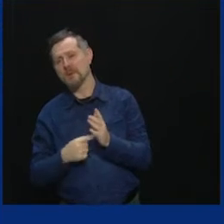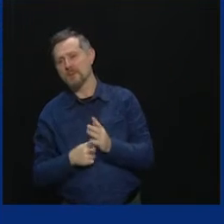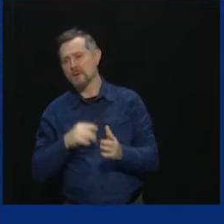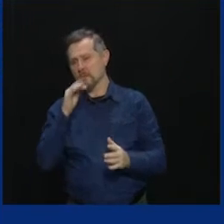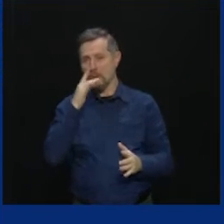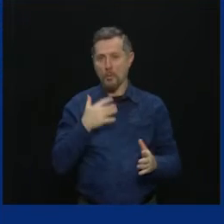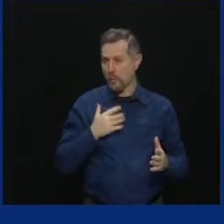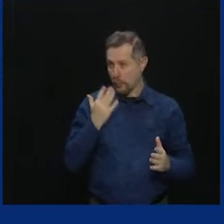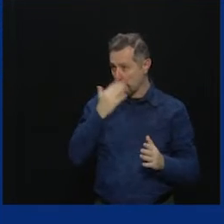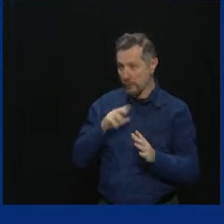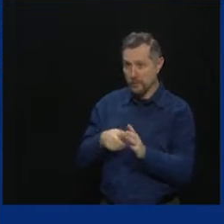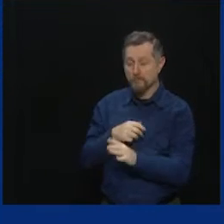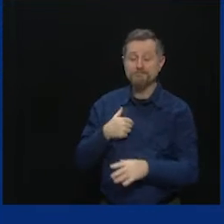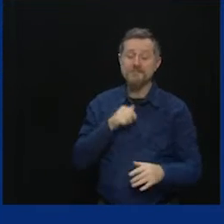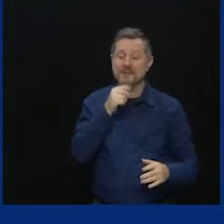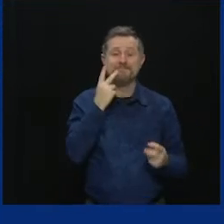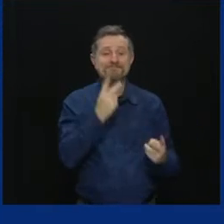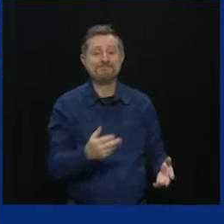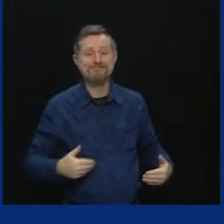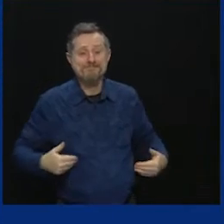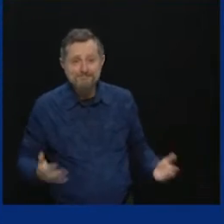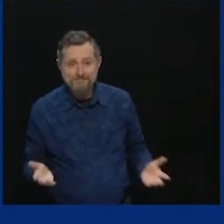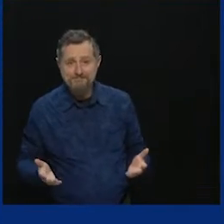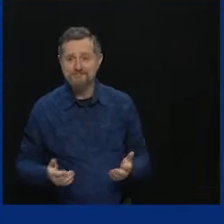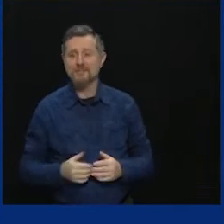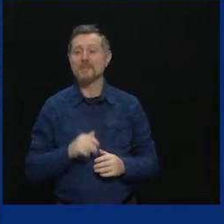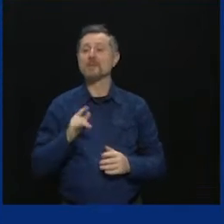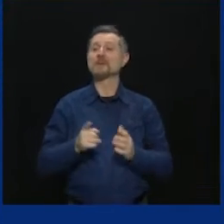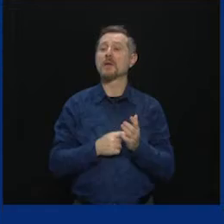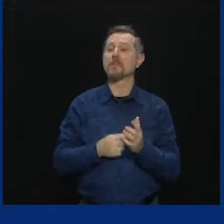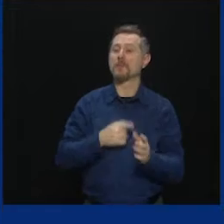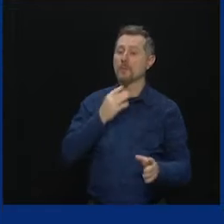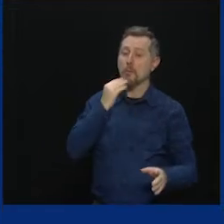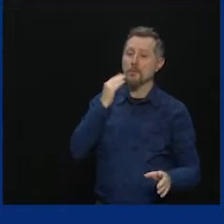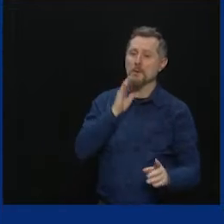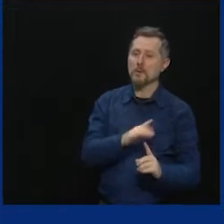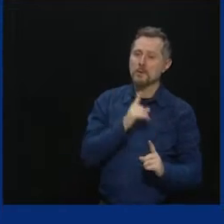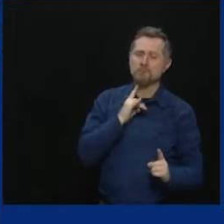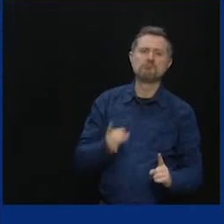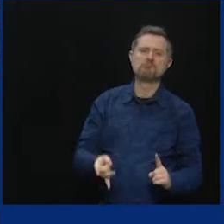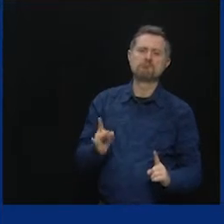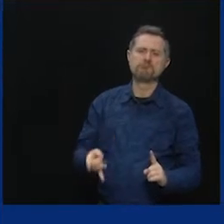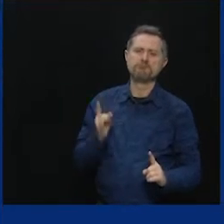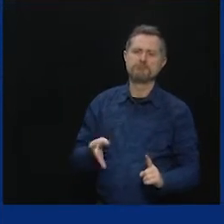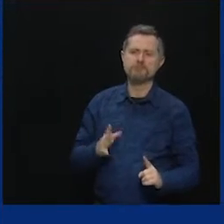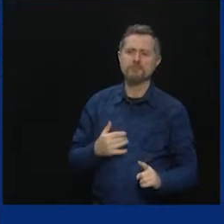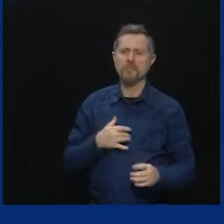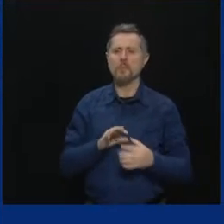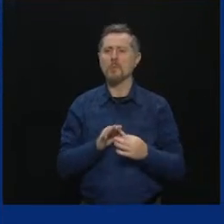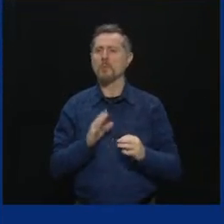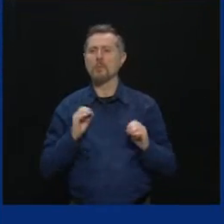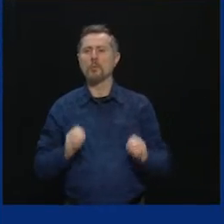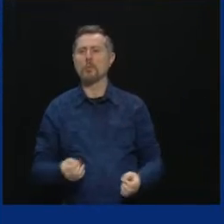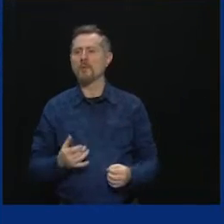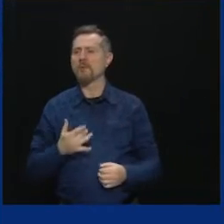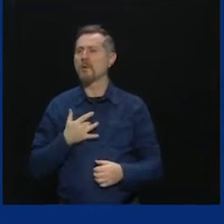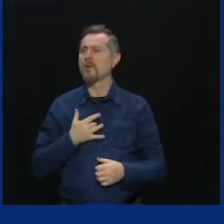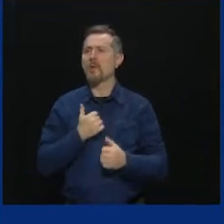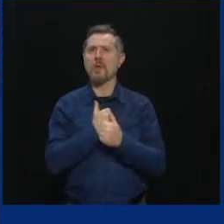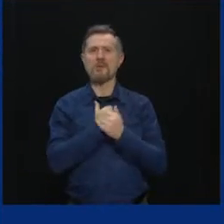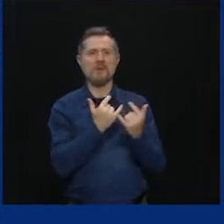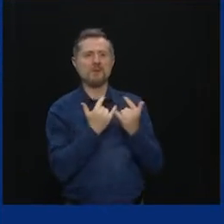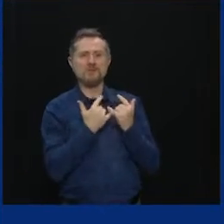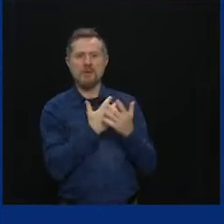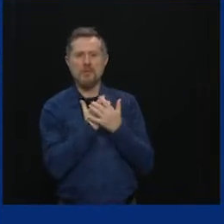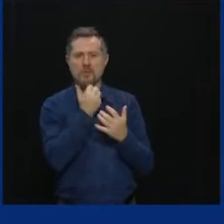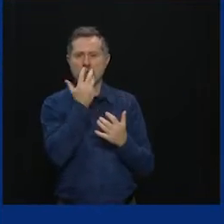And sometimes if things are so bad at home and they're not feeling part of a loving environment, they go